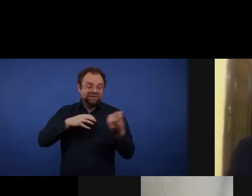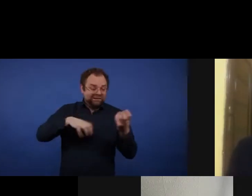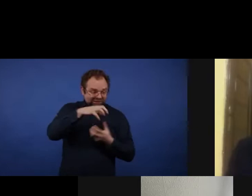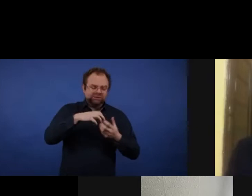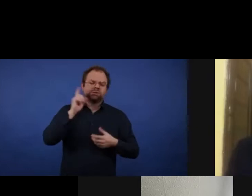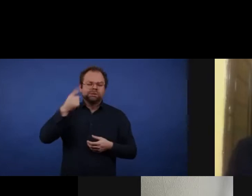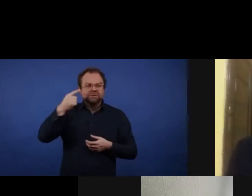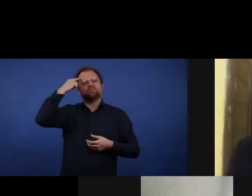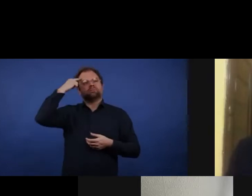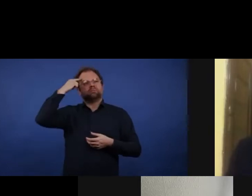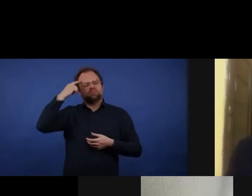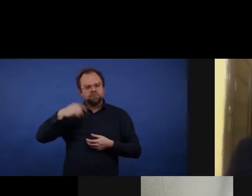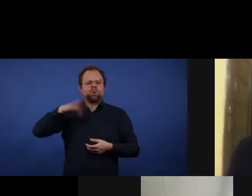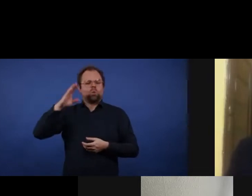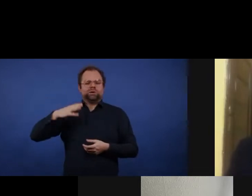priority.